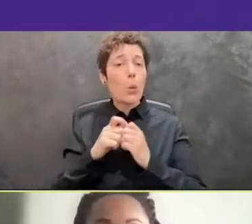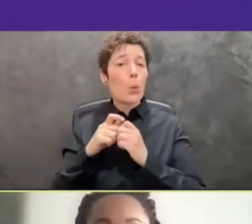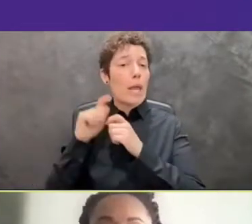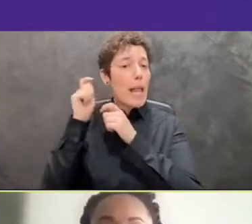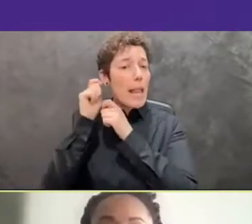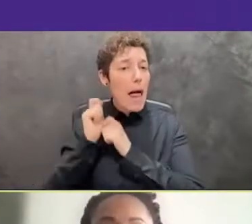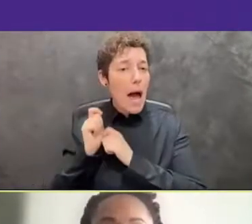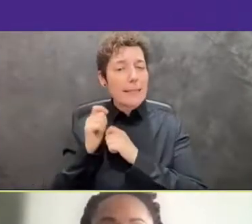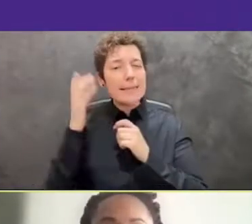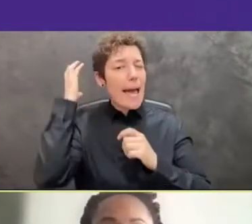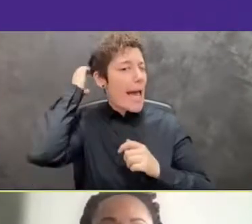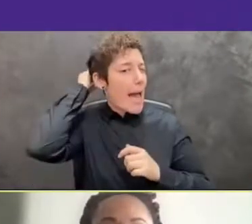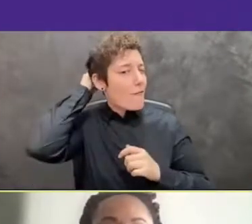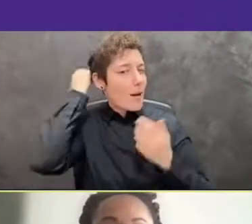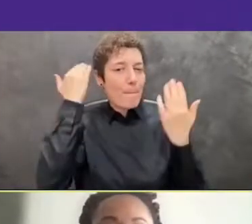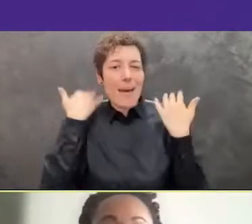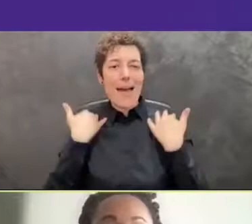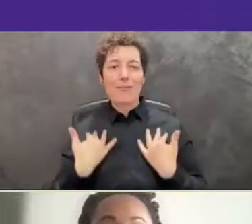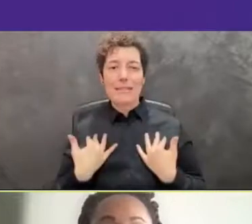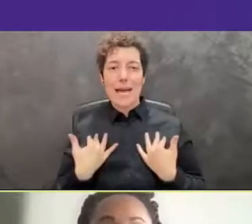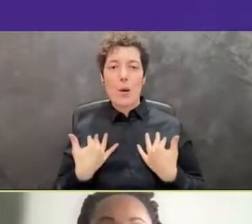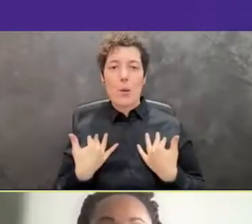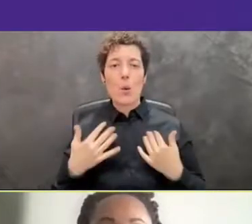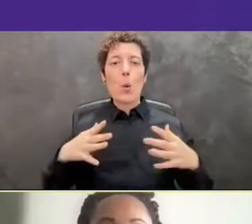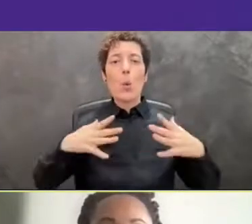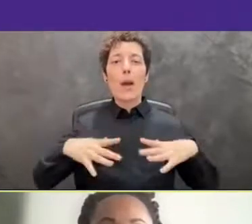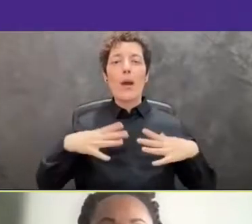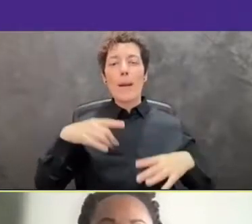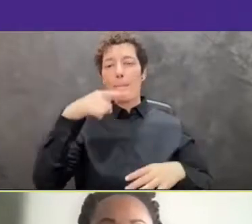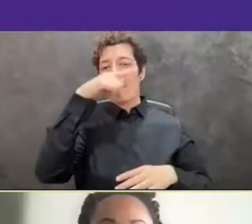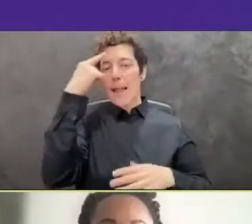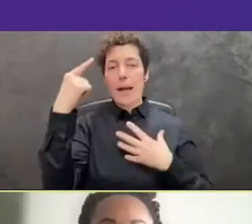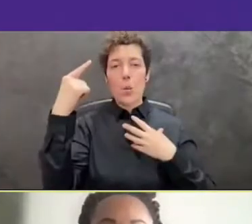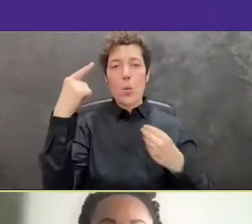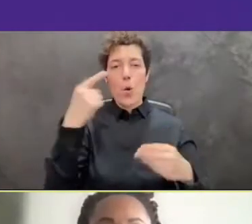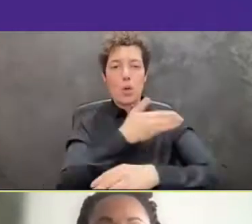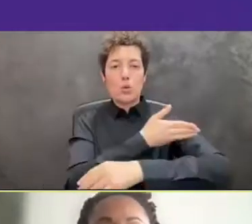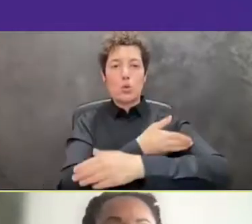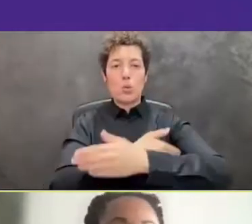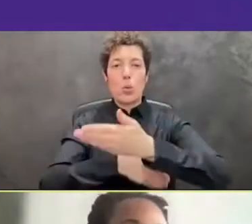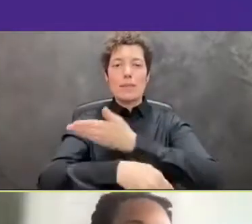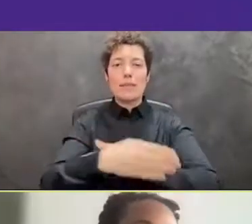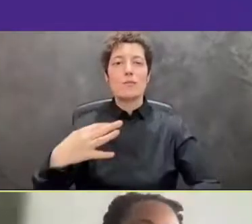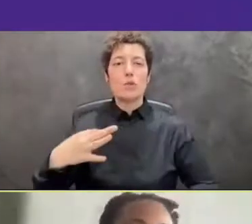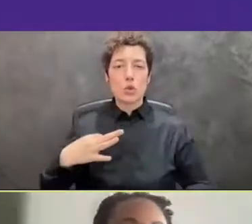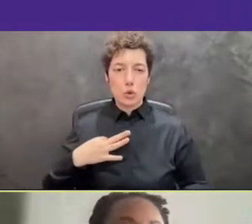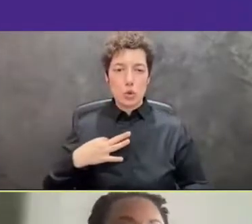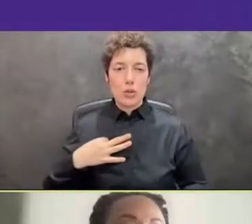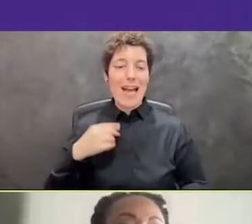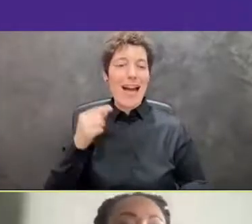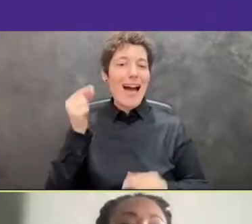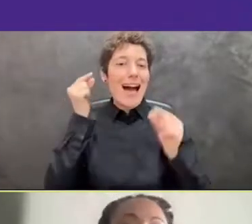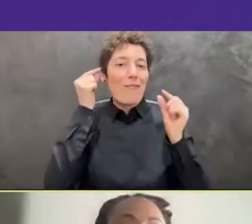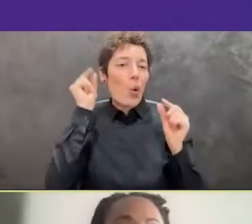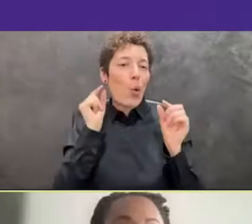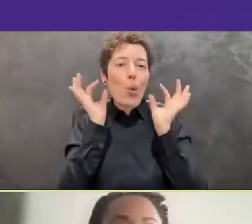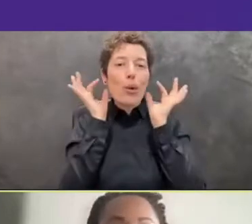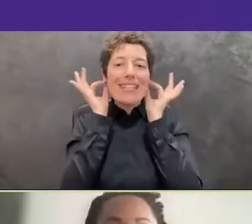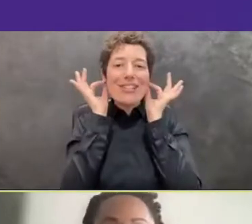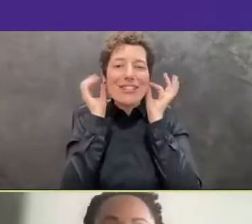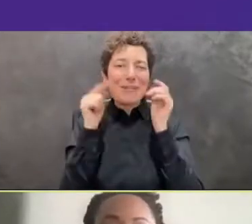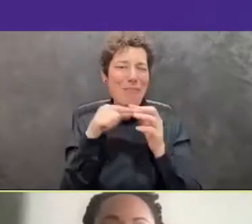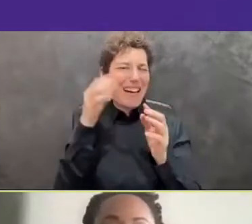today. I'm wearing a black and white short sleeve shirt. I have on gold earrings if they're not hidden by my